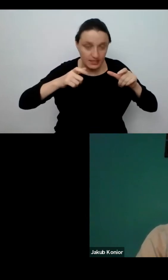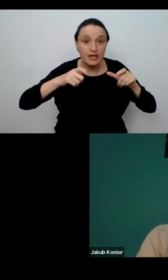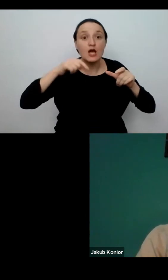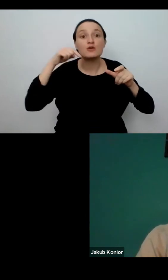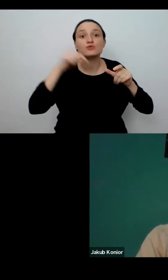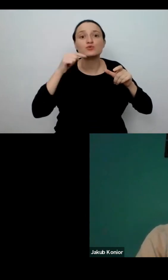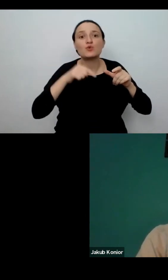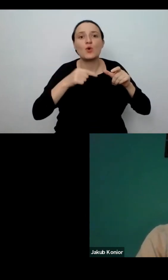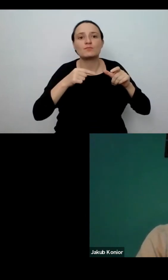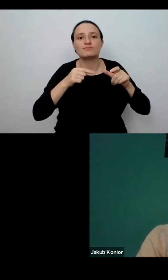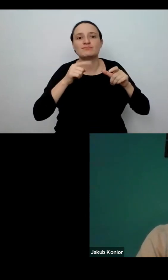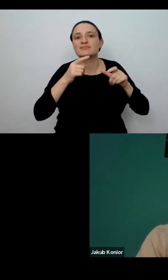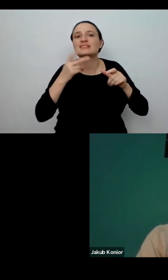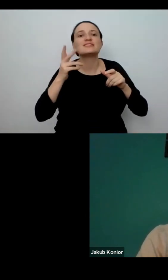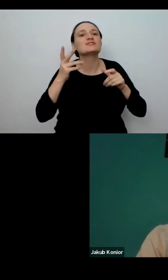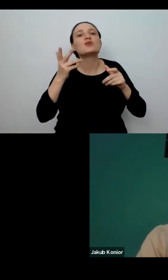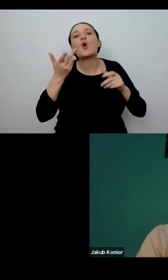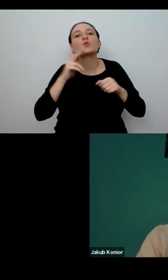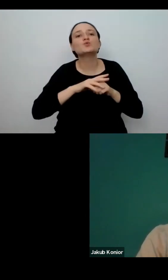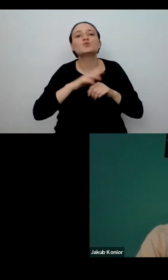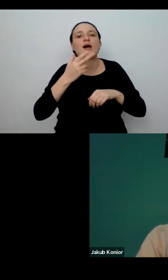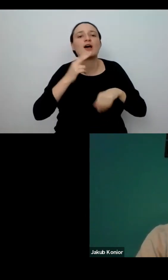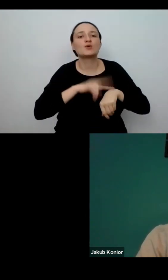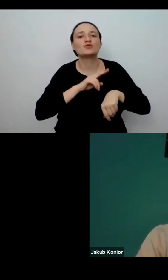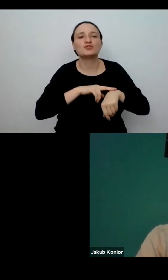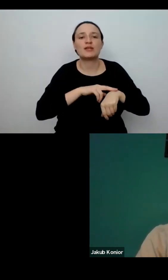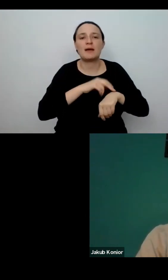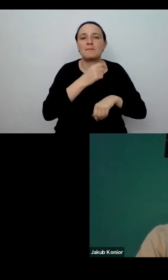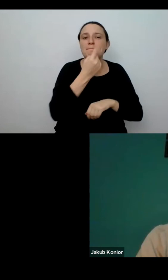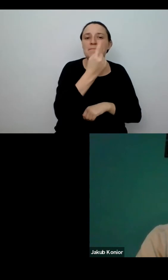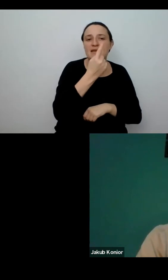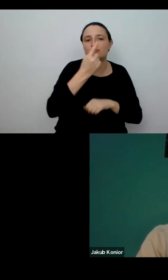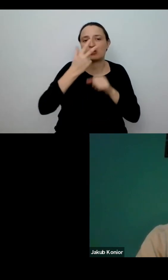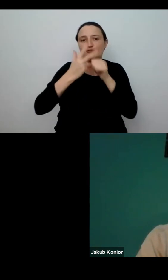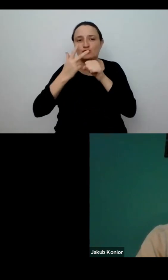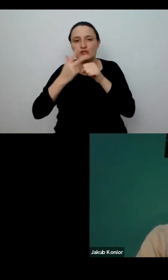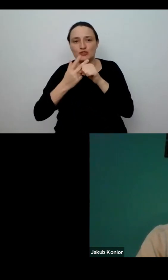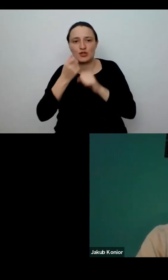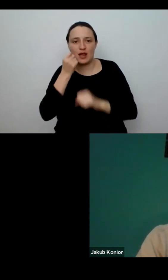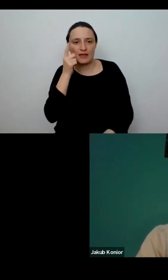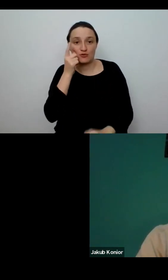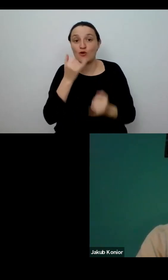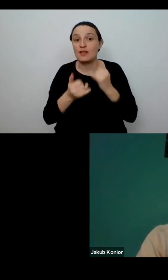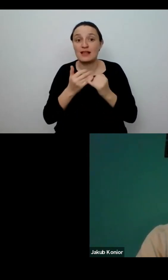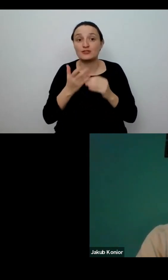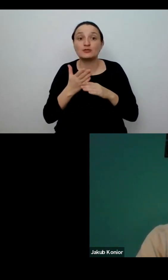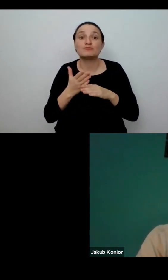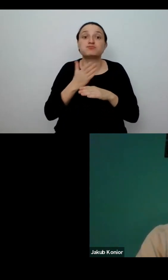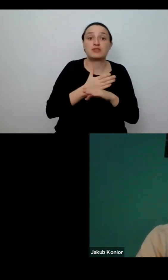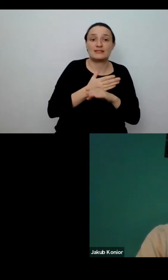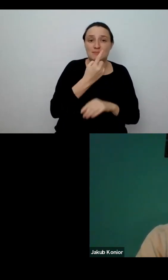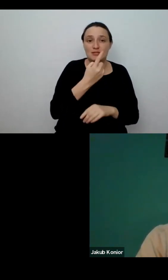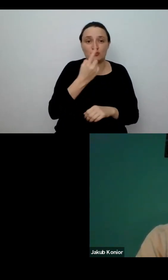any chance turn off the light before 1:30 in the morning, then the area that